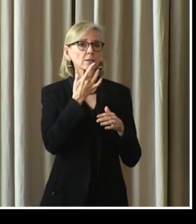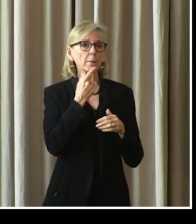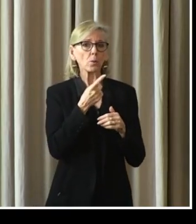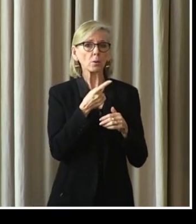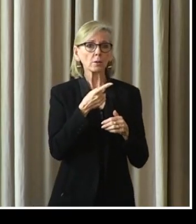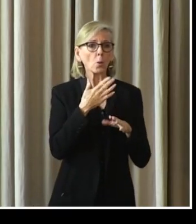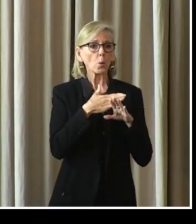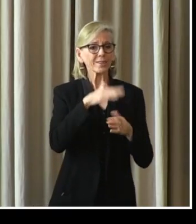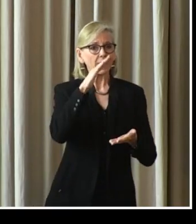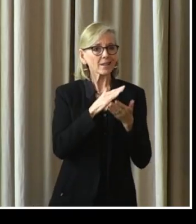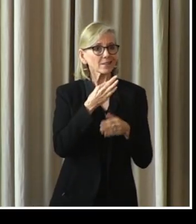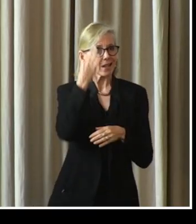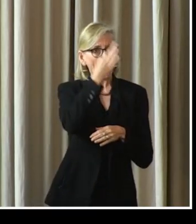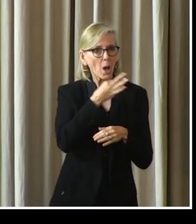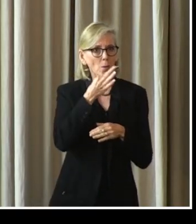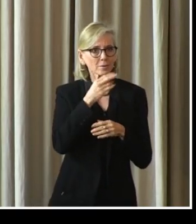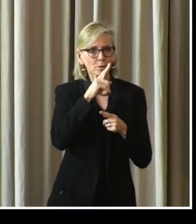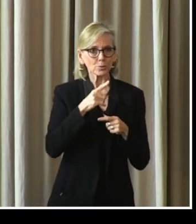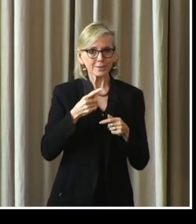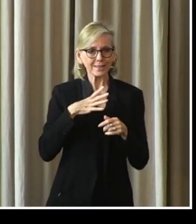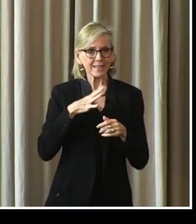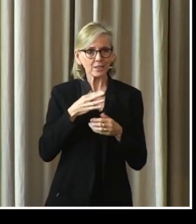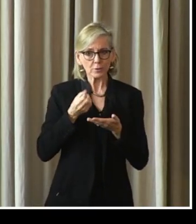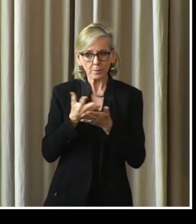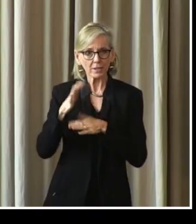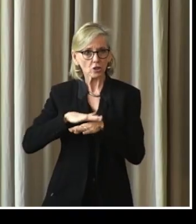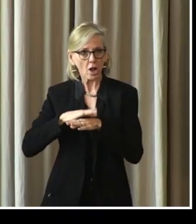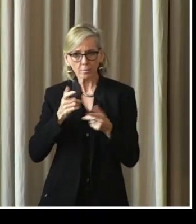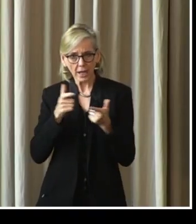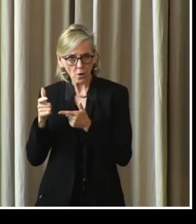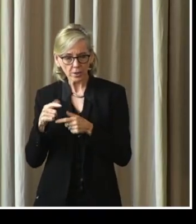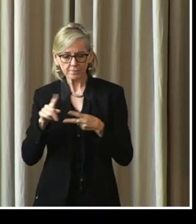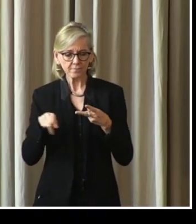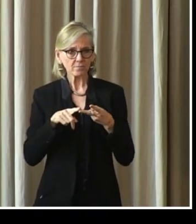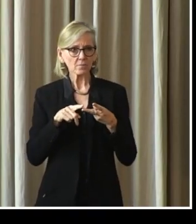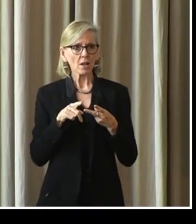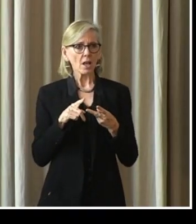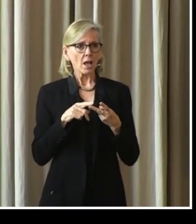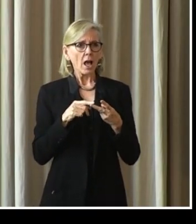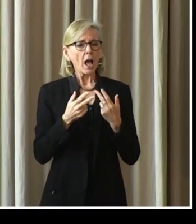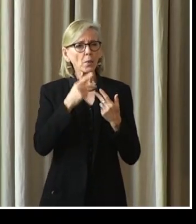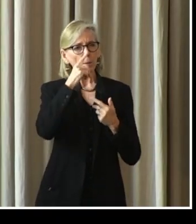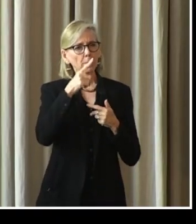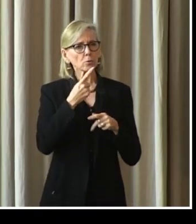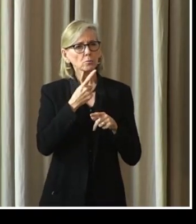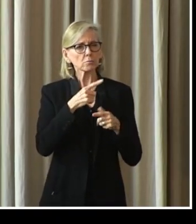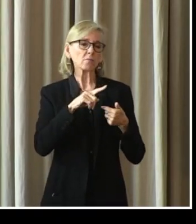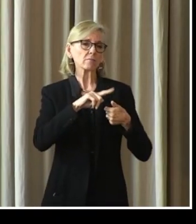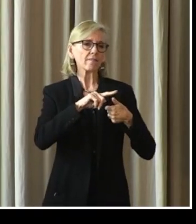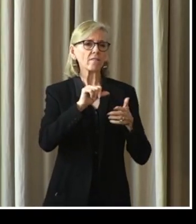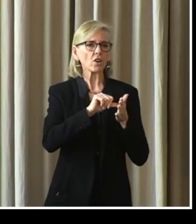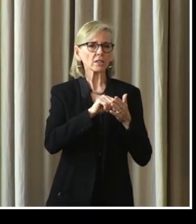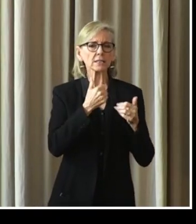all due to their caring responsibilities. Others spoke to us about the costs involved in accessing